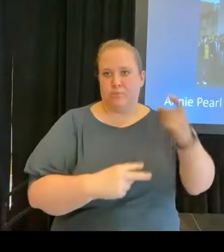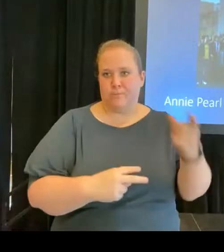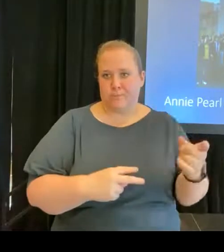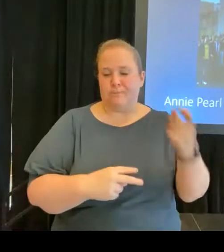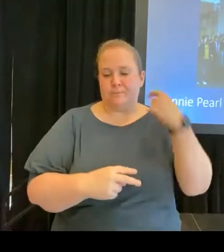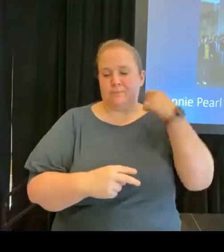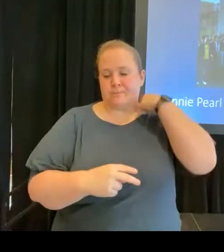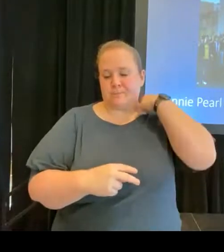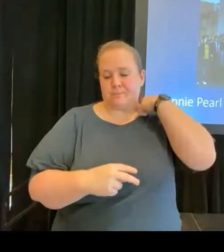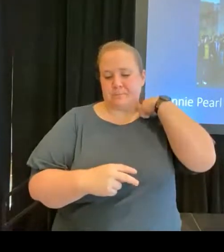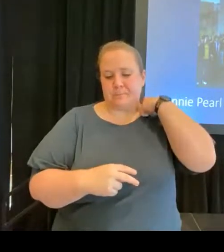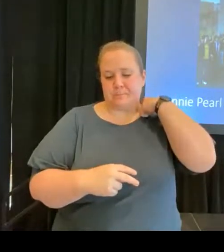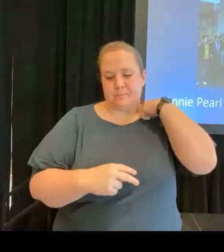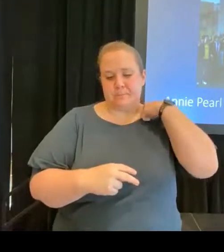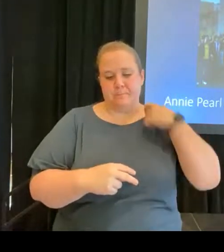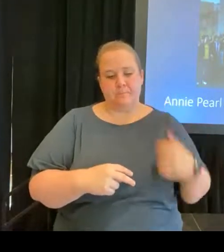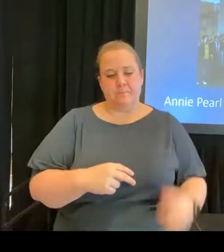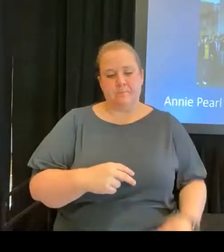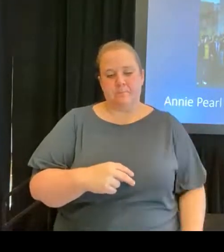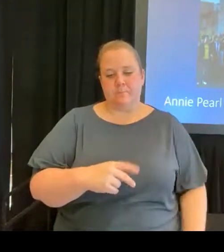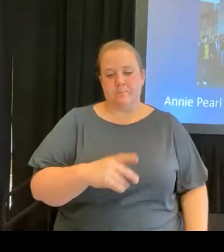that was